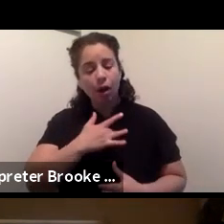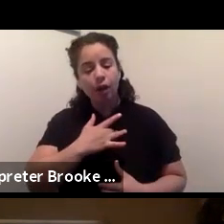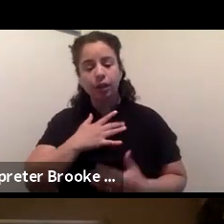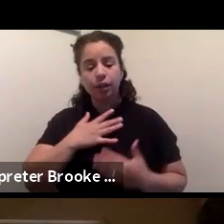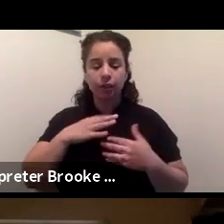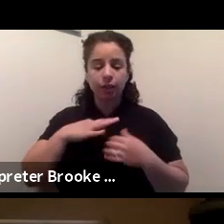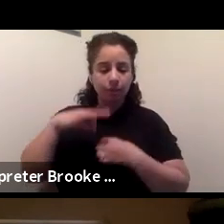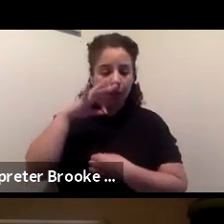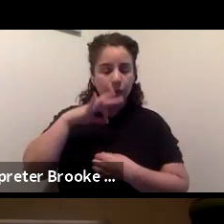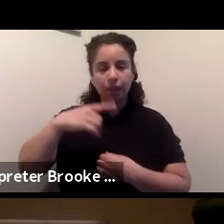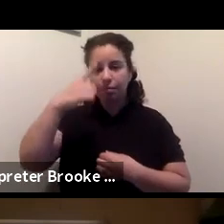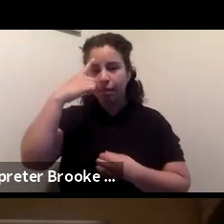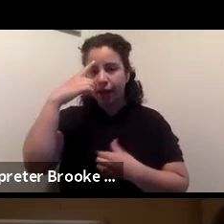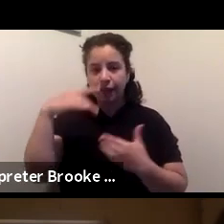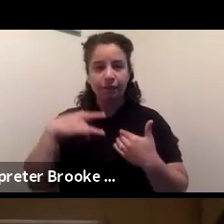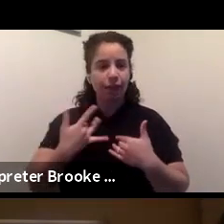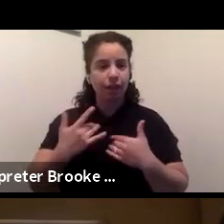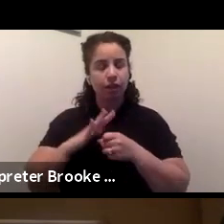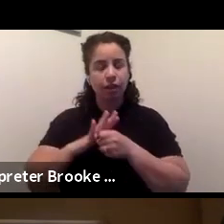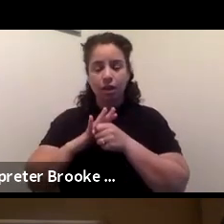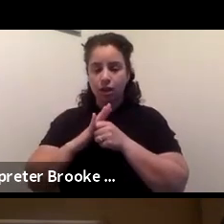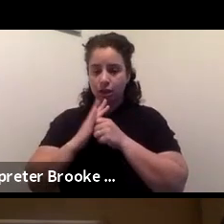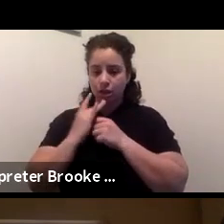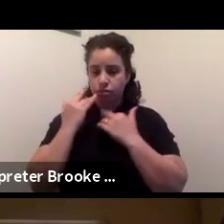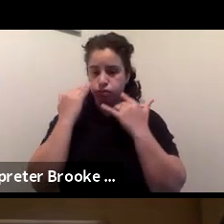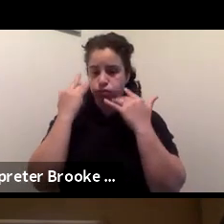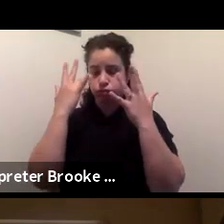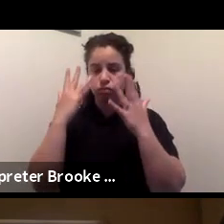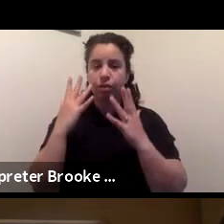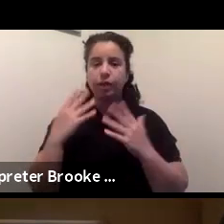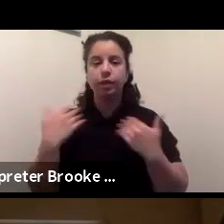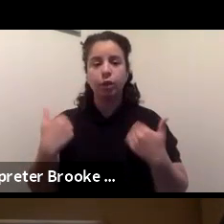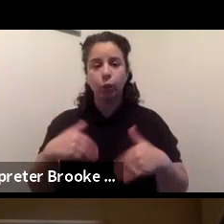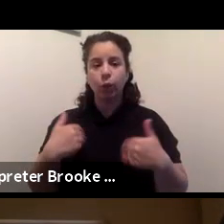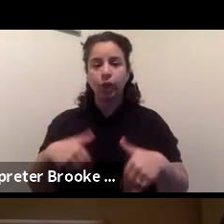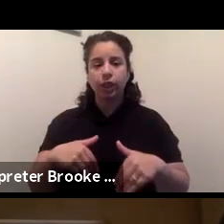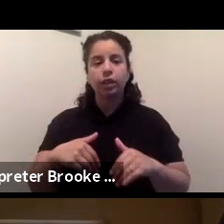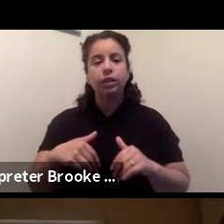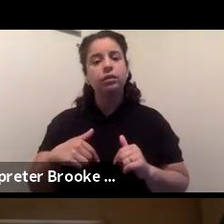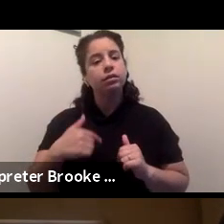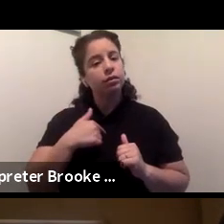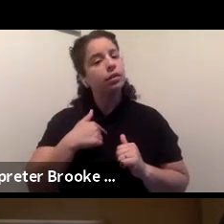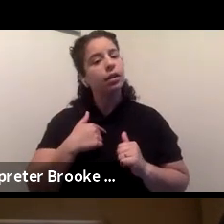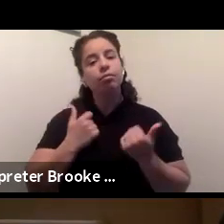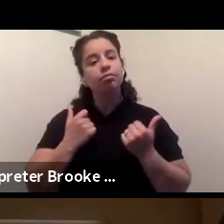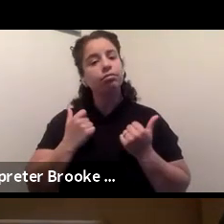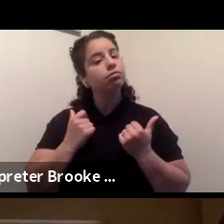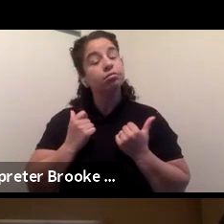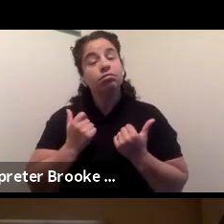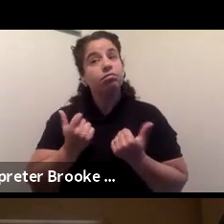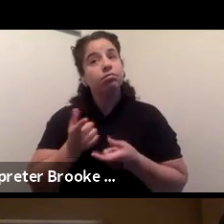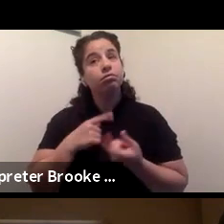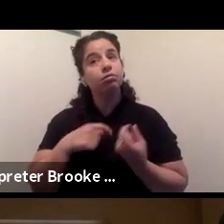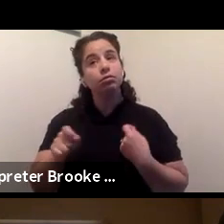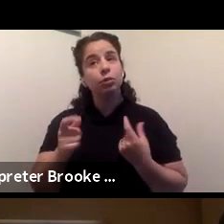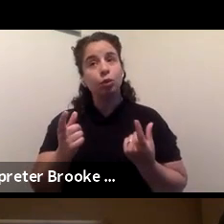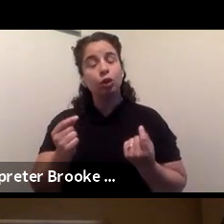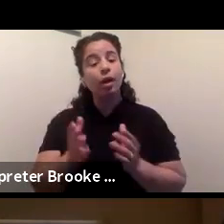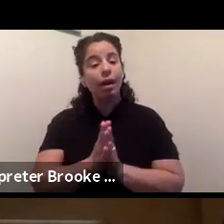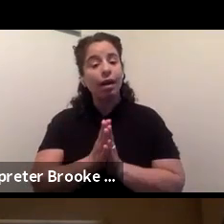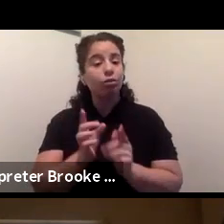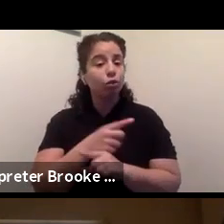mind and in my home. And so I am just going to ask for patience